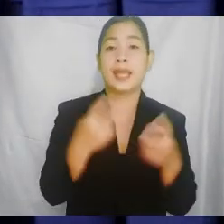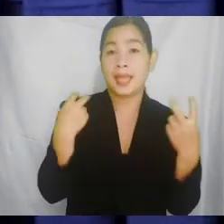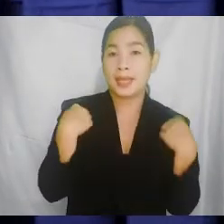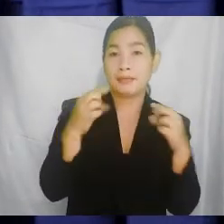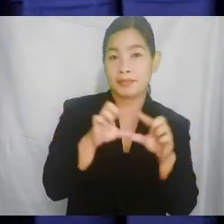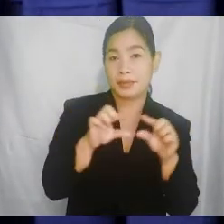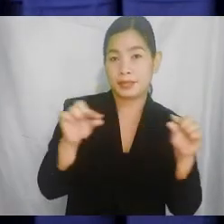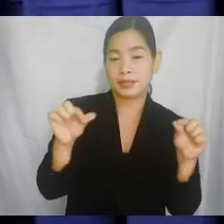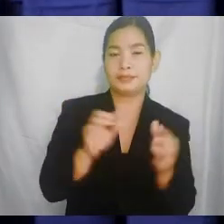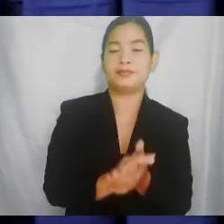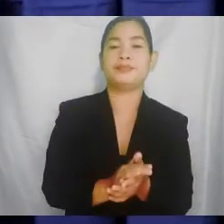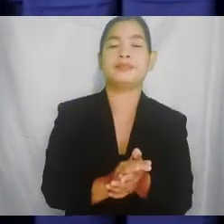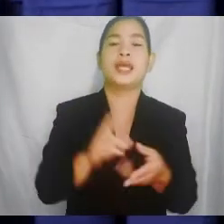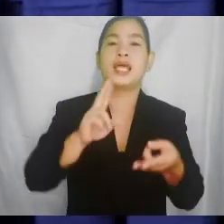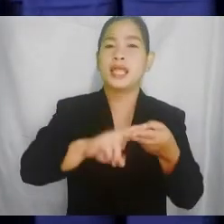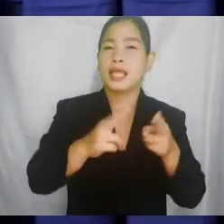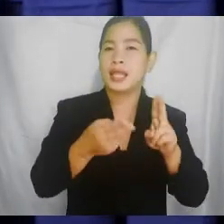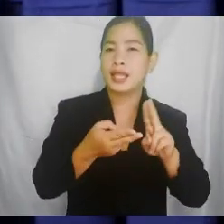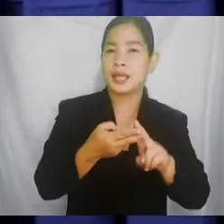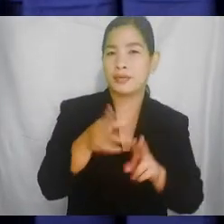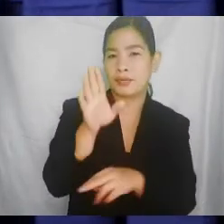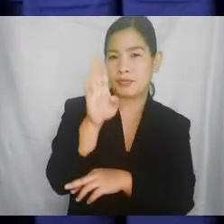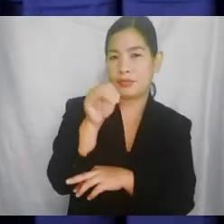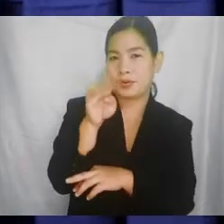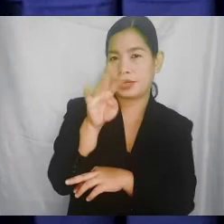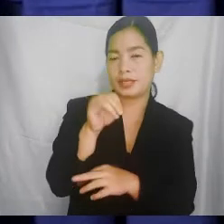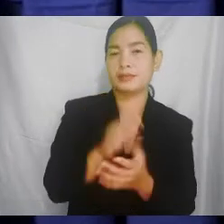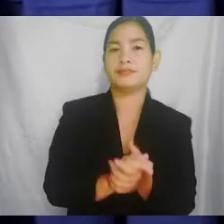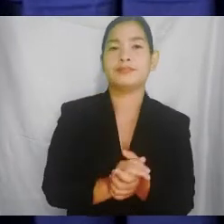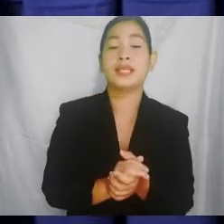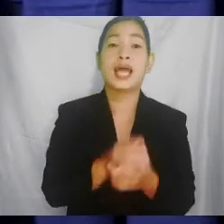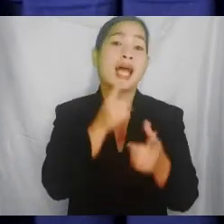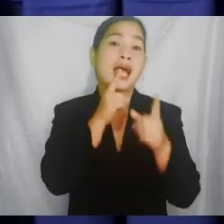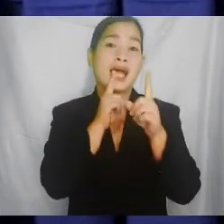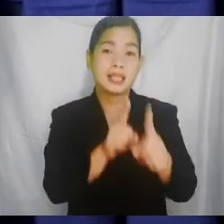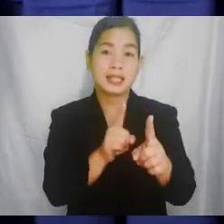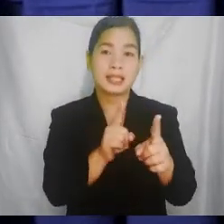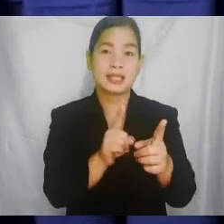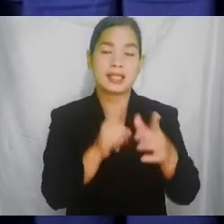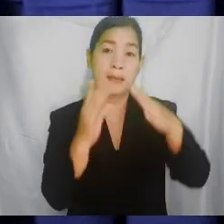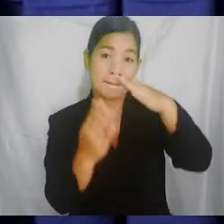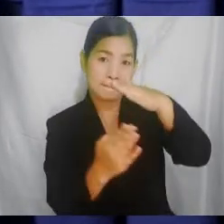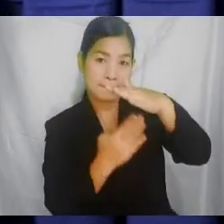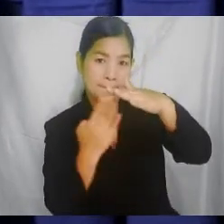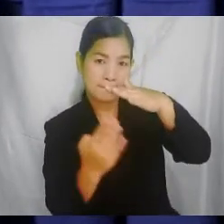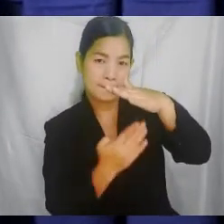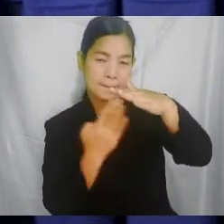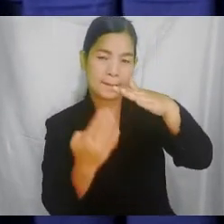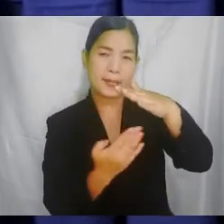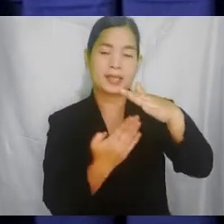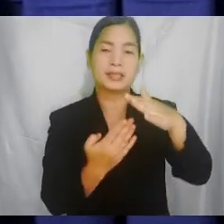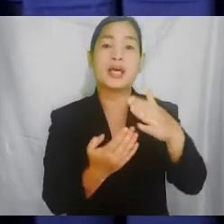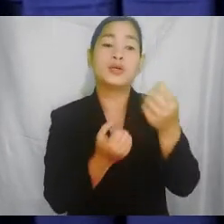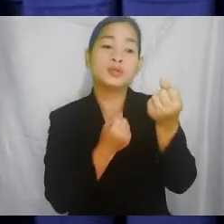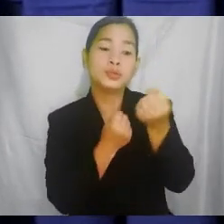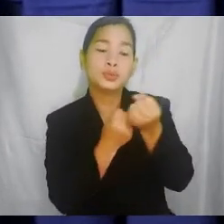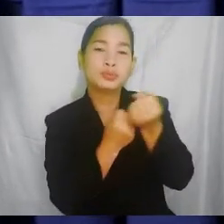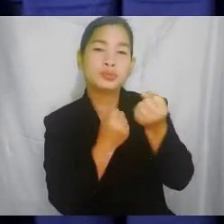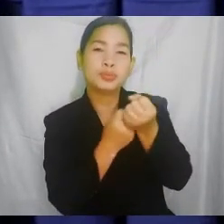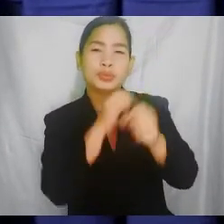Lastly, for item number 14, the correct answer is base, which supports the entire